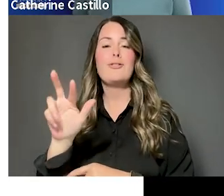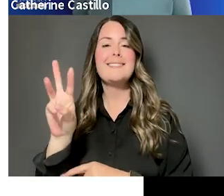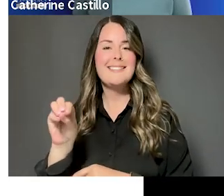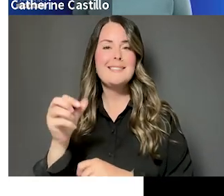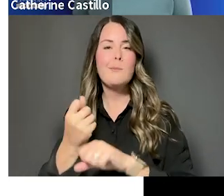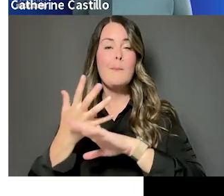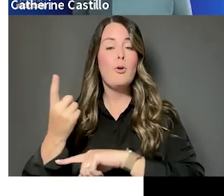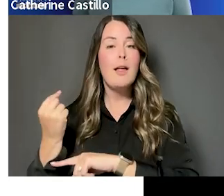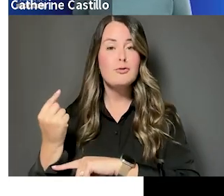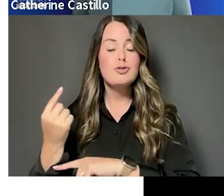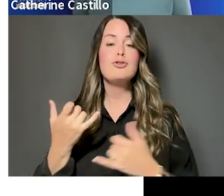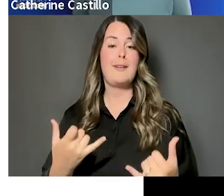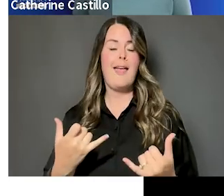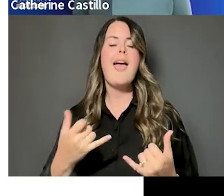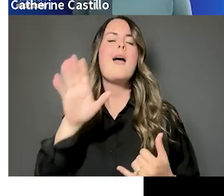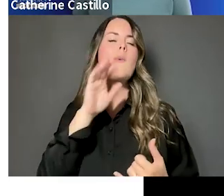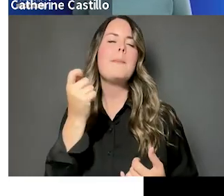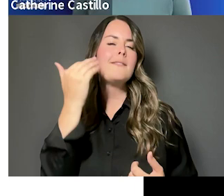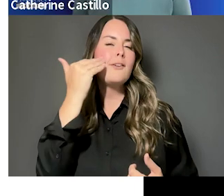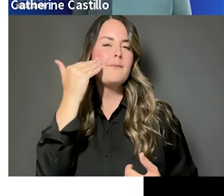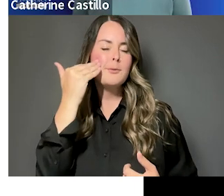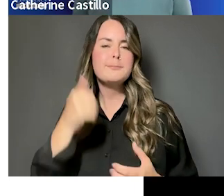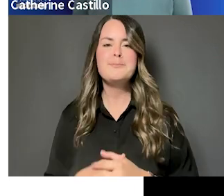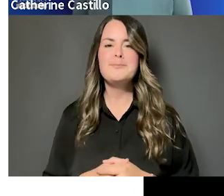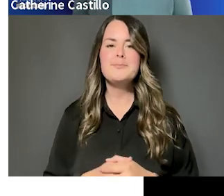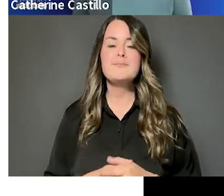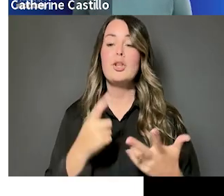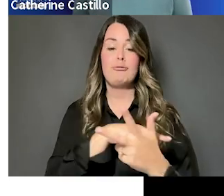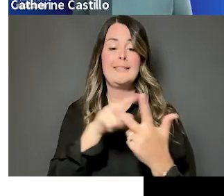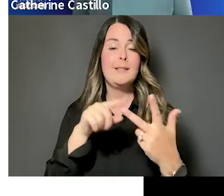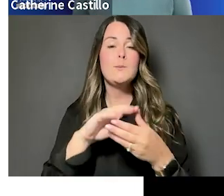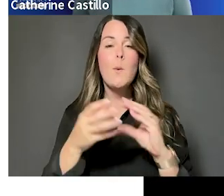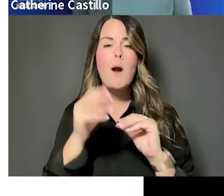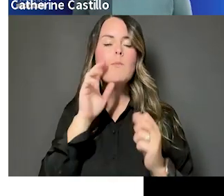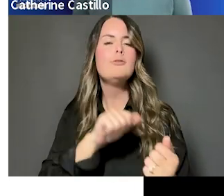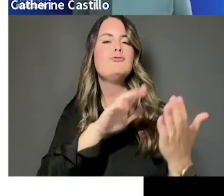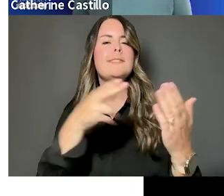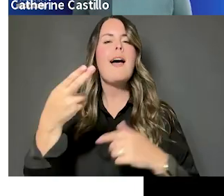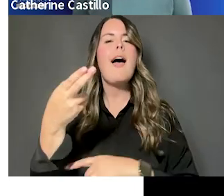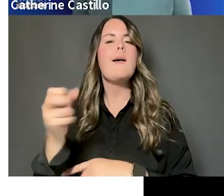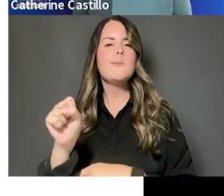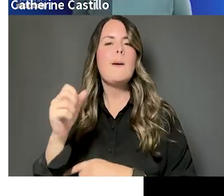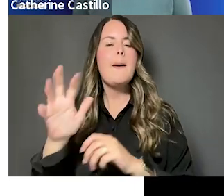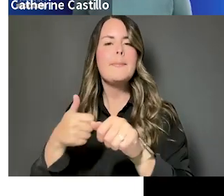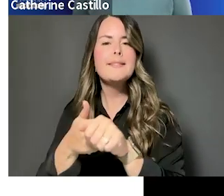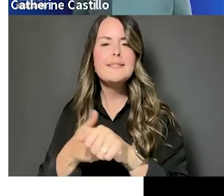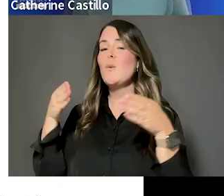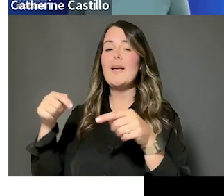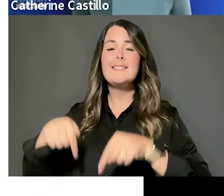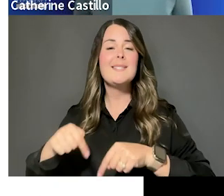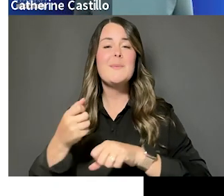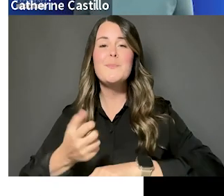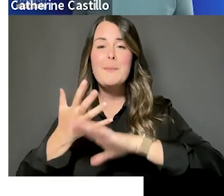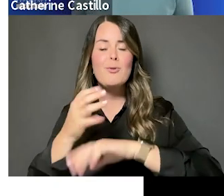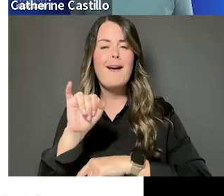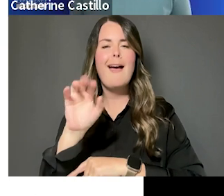360 webinar last year, a lot of what you see today will be familiar to you. These three big stories will address high school updates.